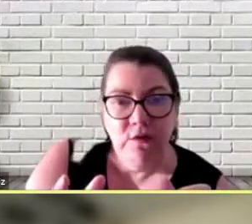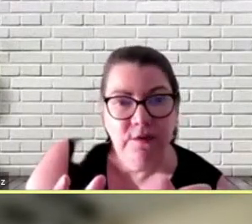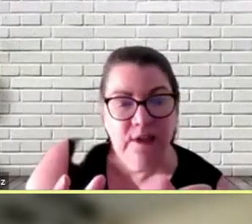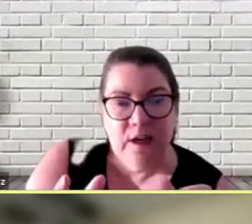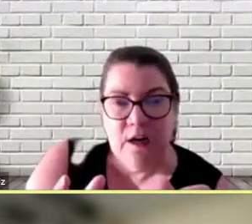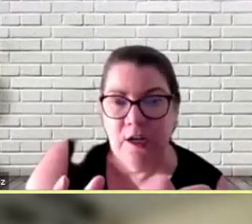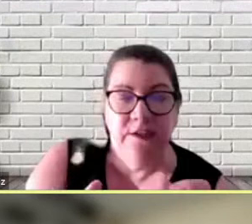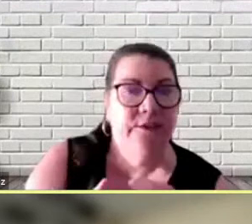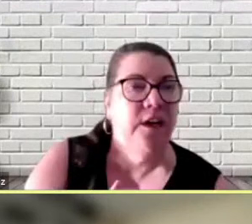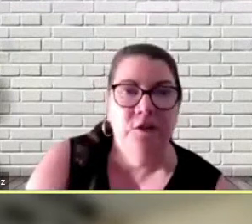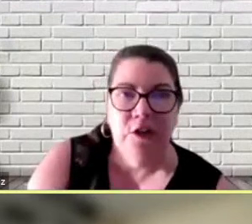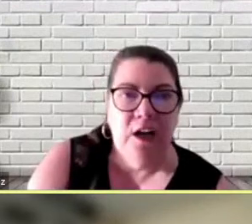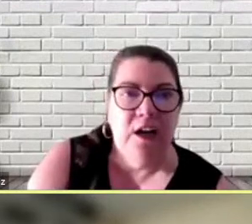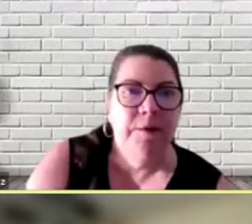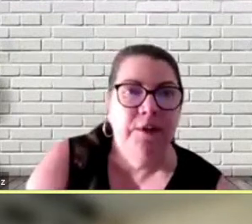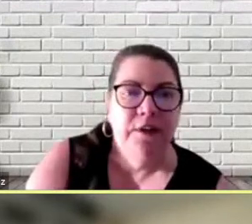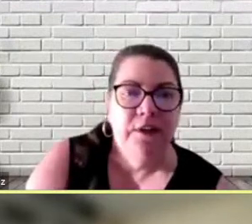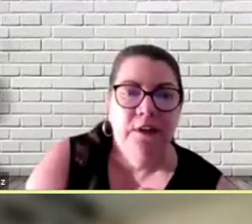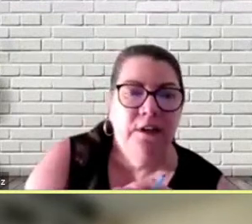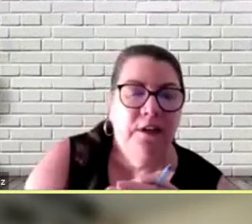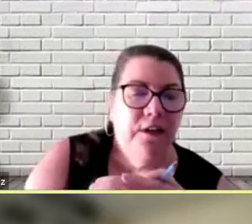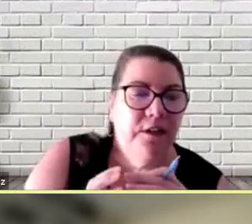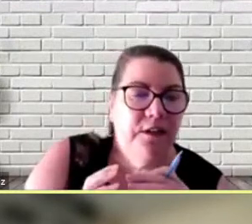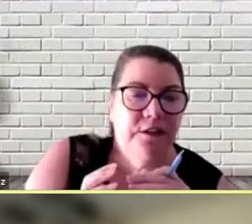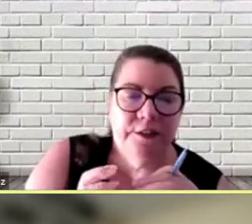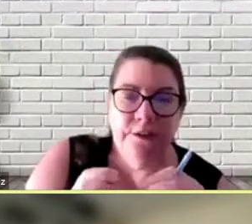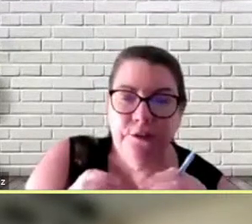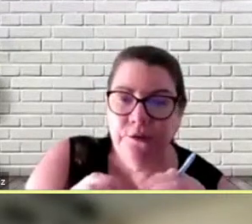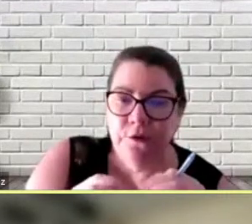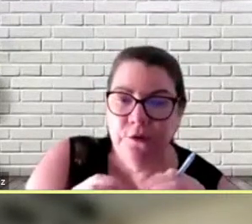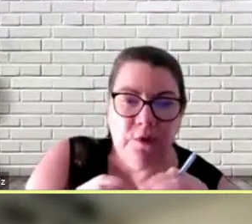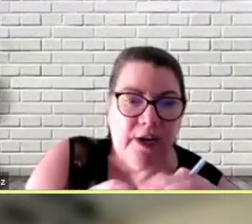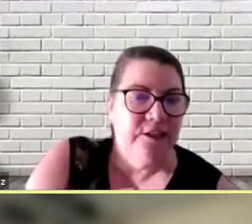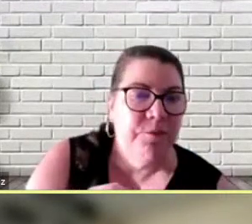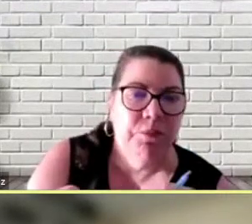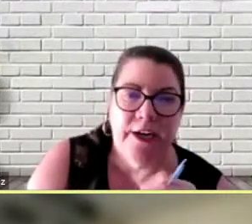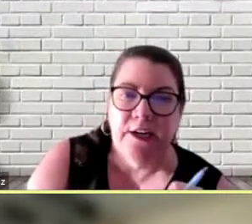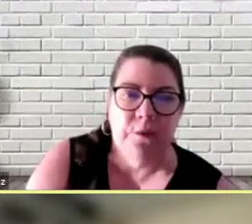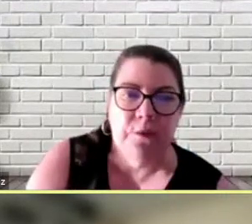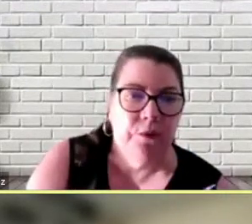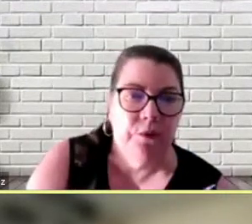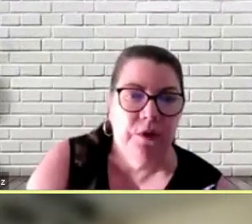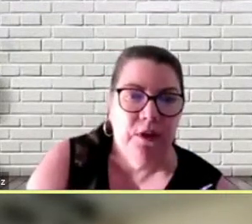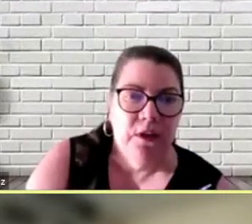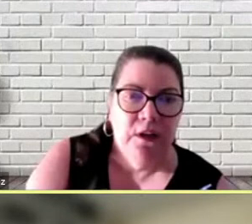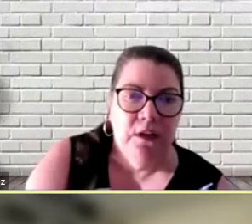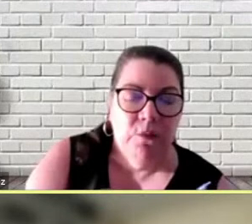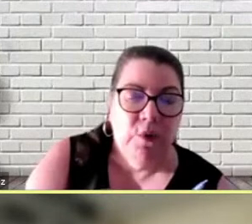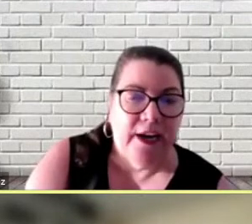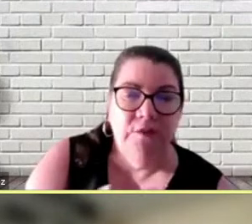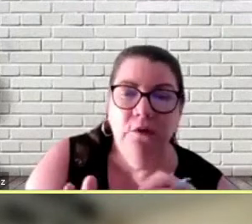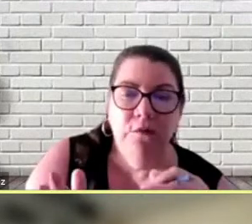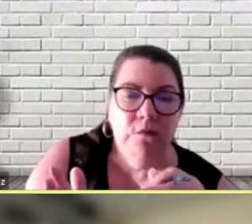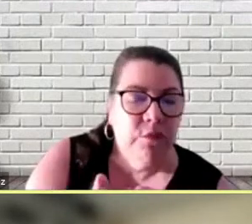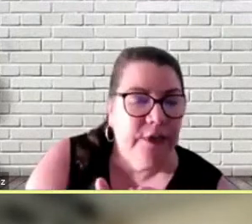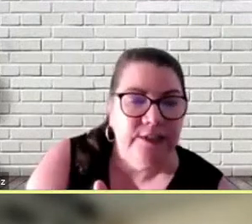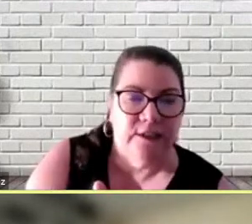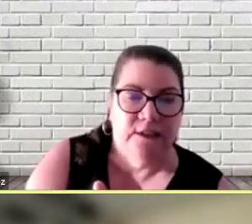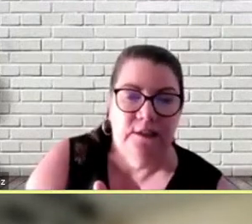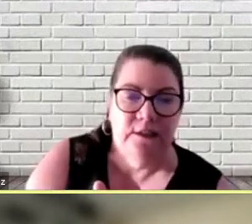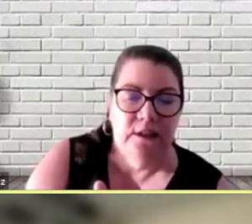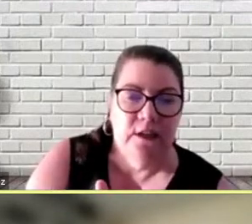you know, it is not our job to try to break through